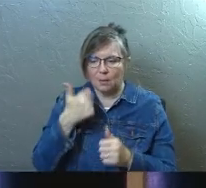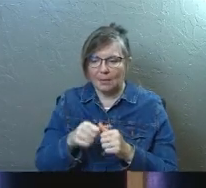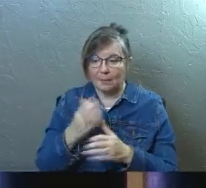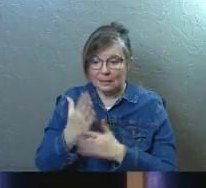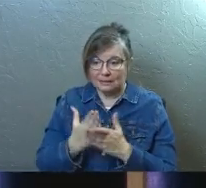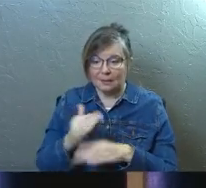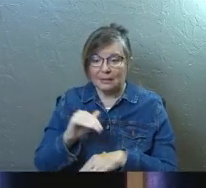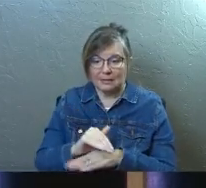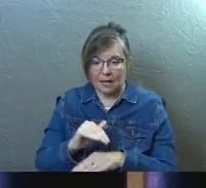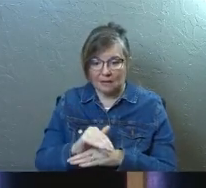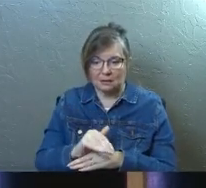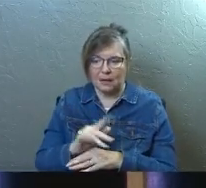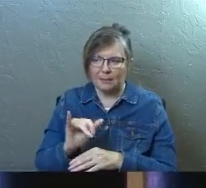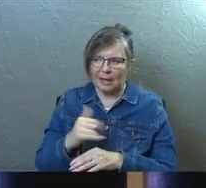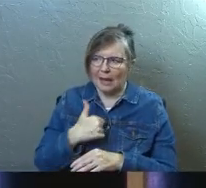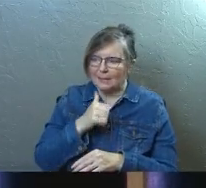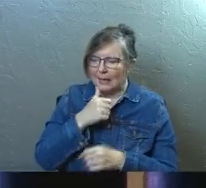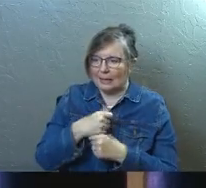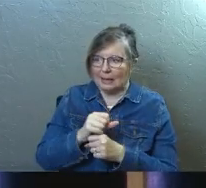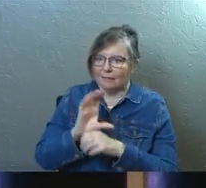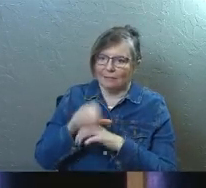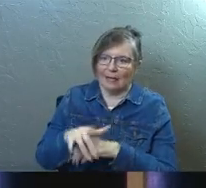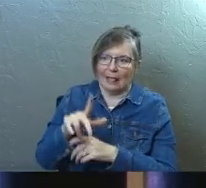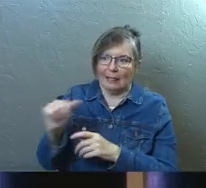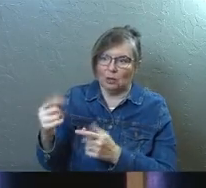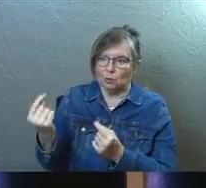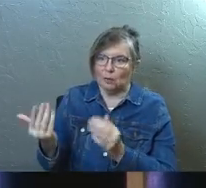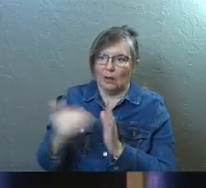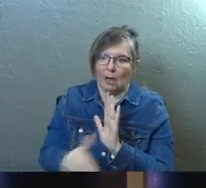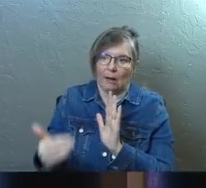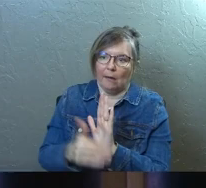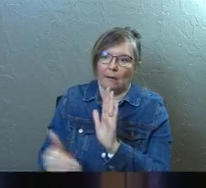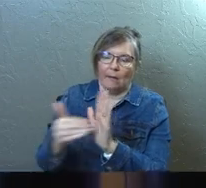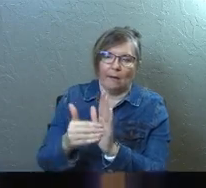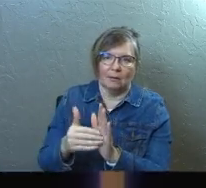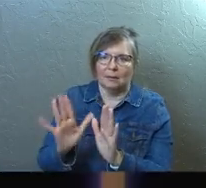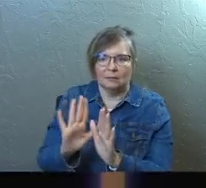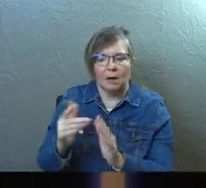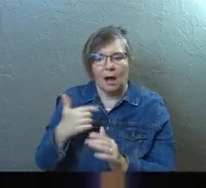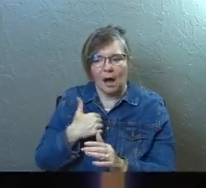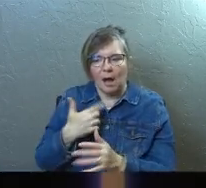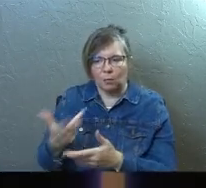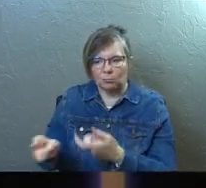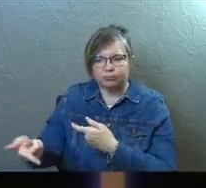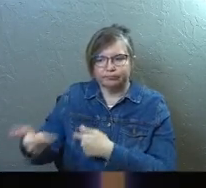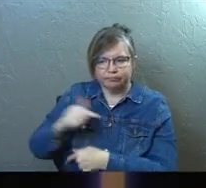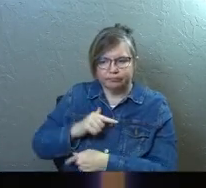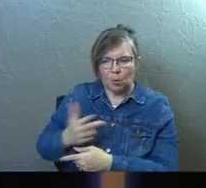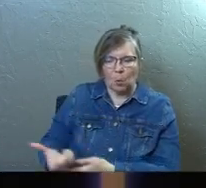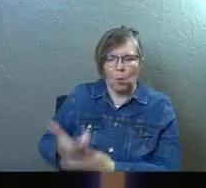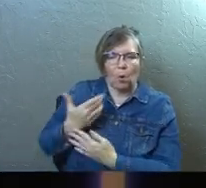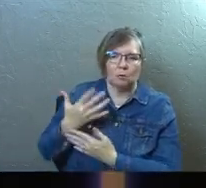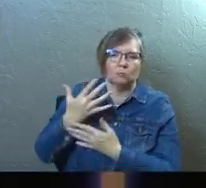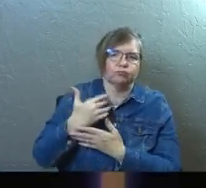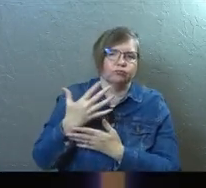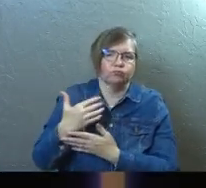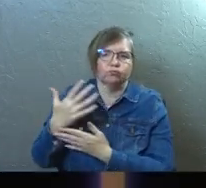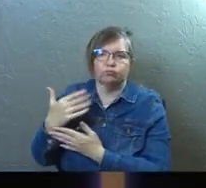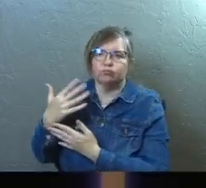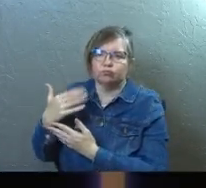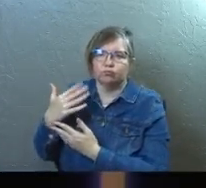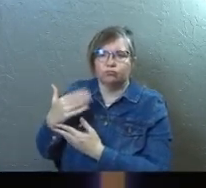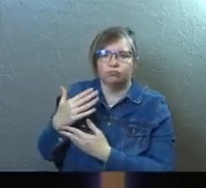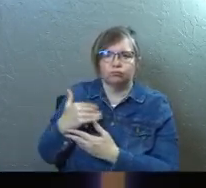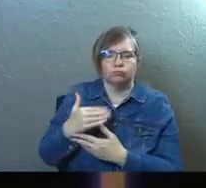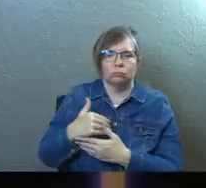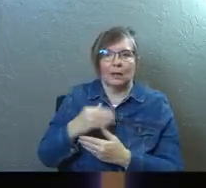remember on some of these nights, I'm like, I'm not gonna make Linda do it tonight. Right, like I'm gonna hold them. And you're walking around in the pitch dark